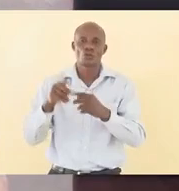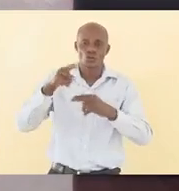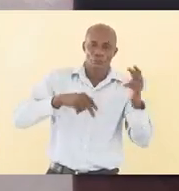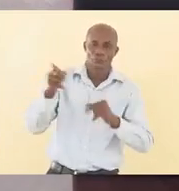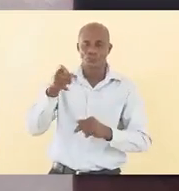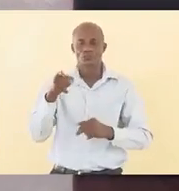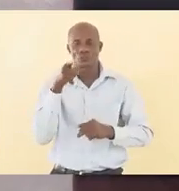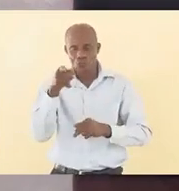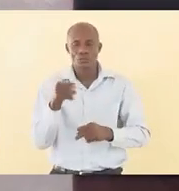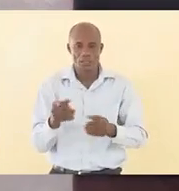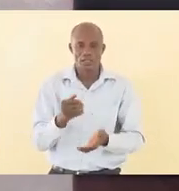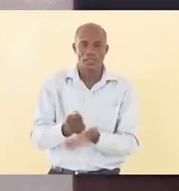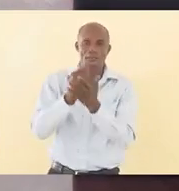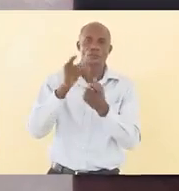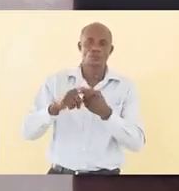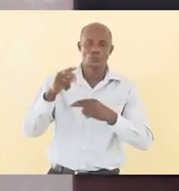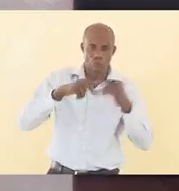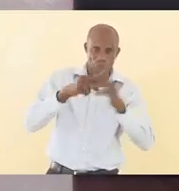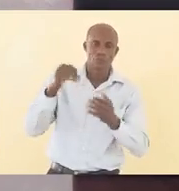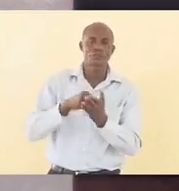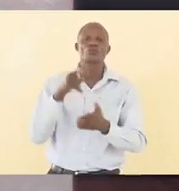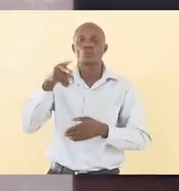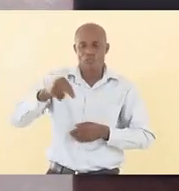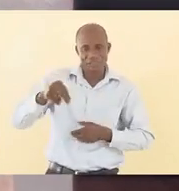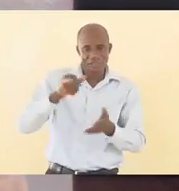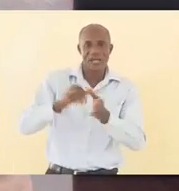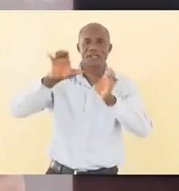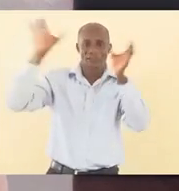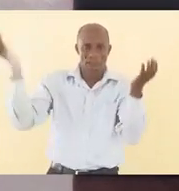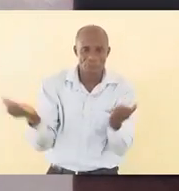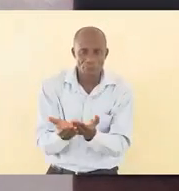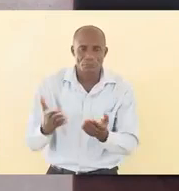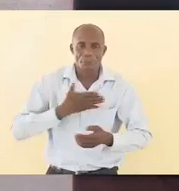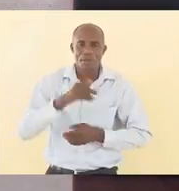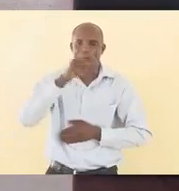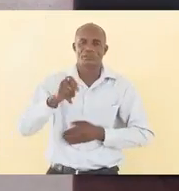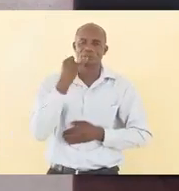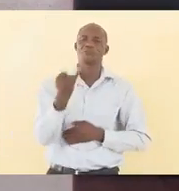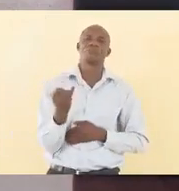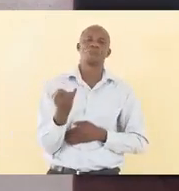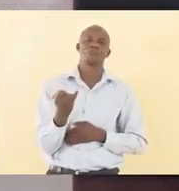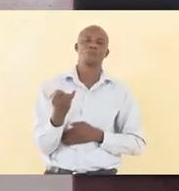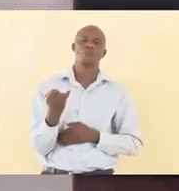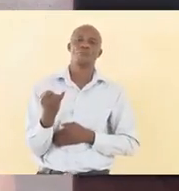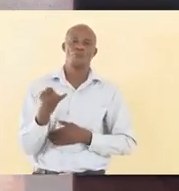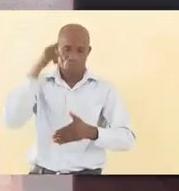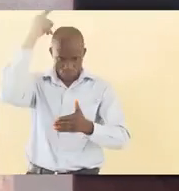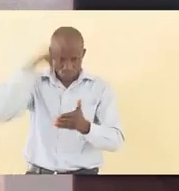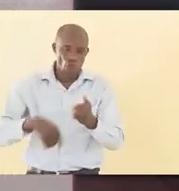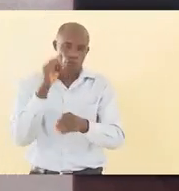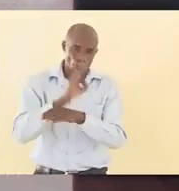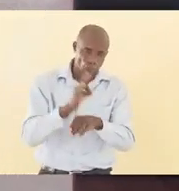helping to nurture them. You need that kind of community. And my question is,